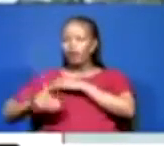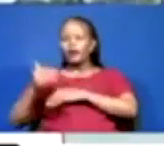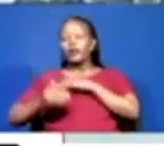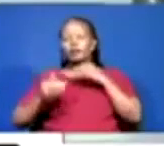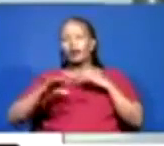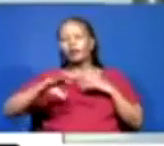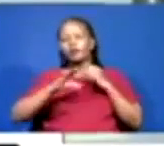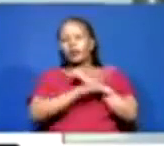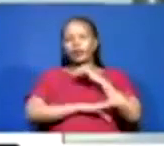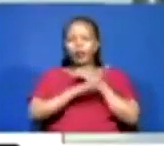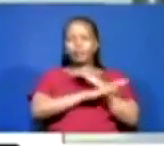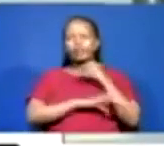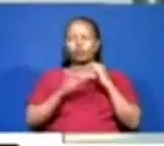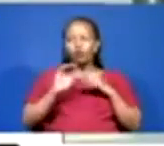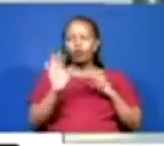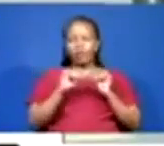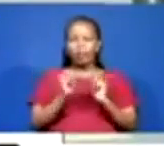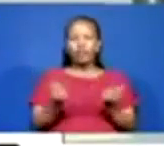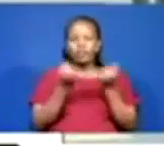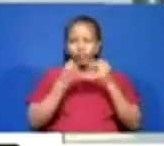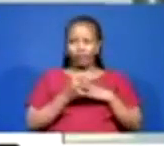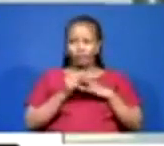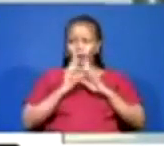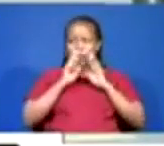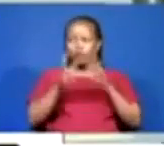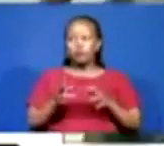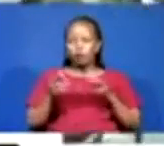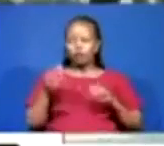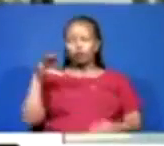Goma in Democratic Republic of Congo, my name is Frederick Mwoki.